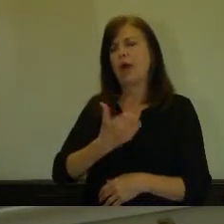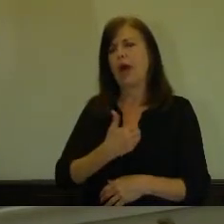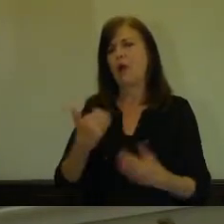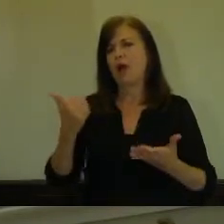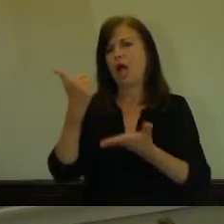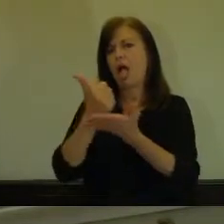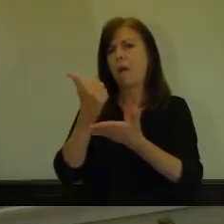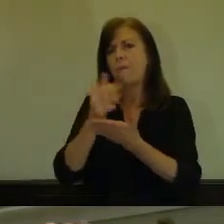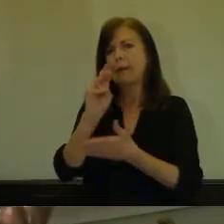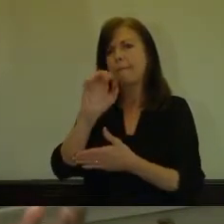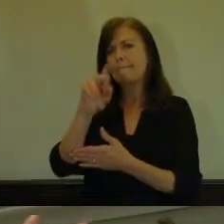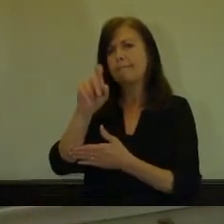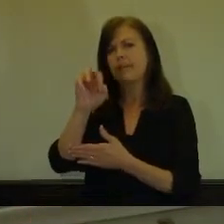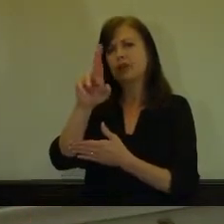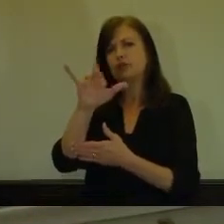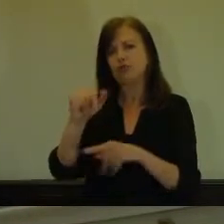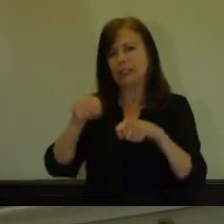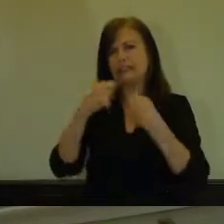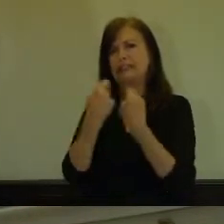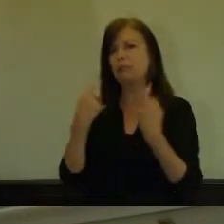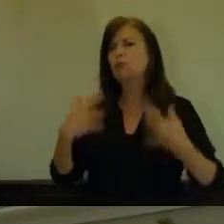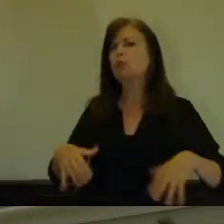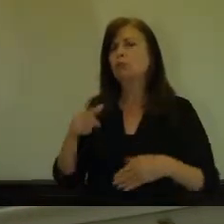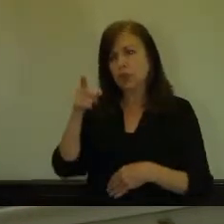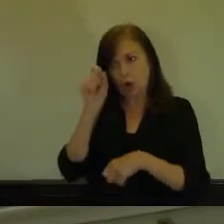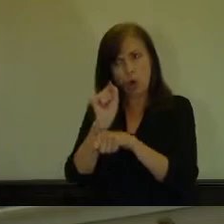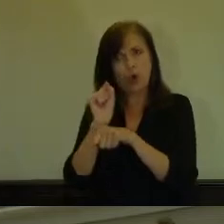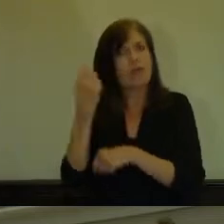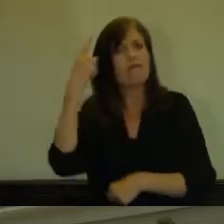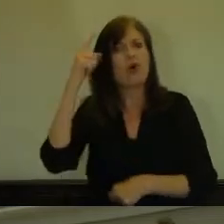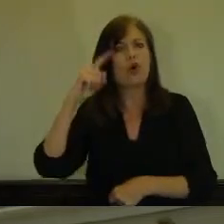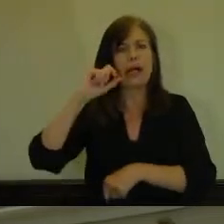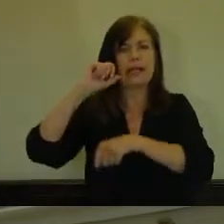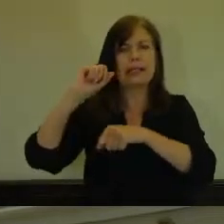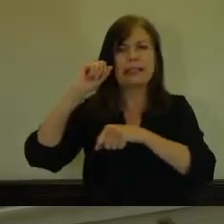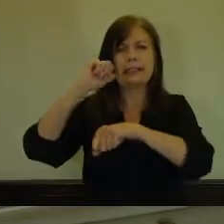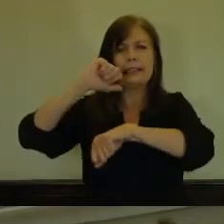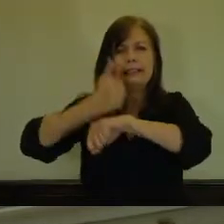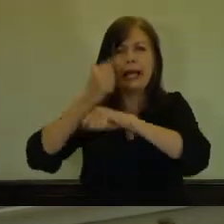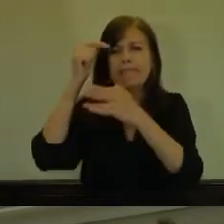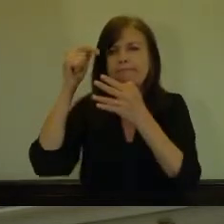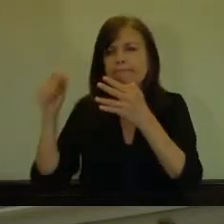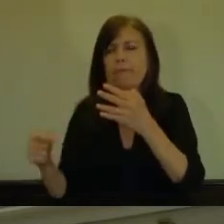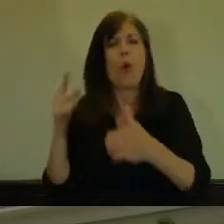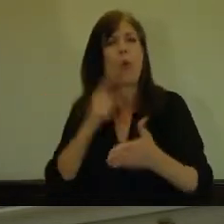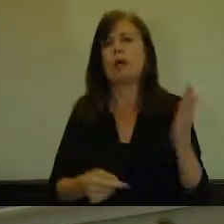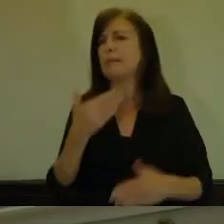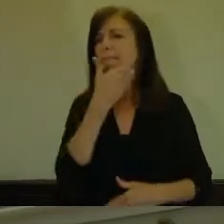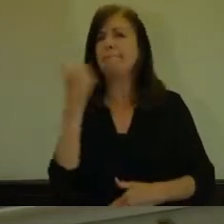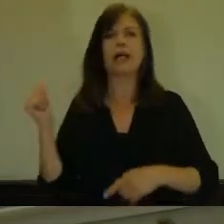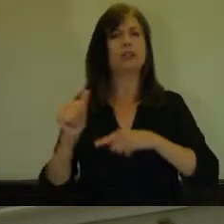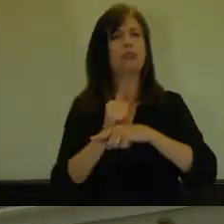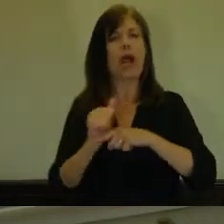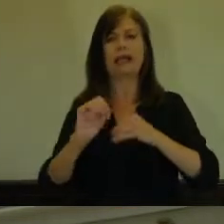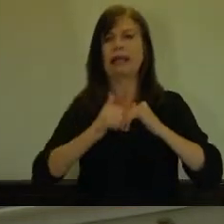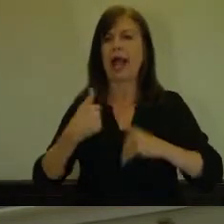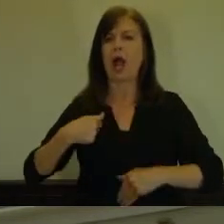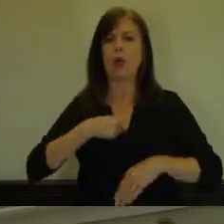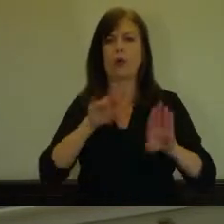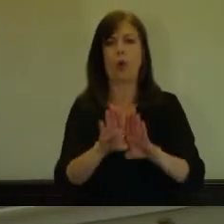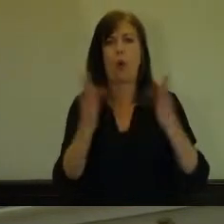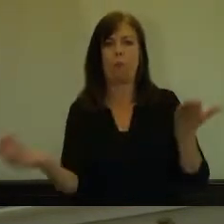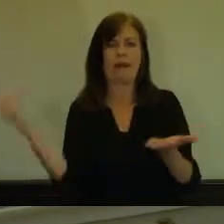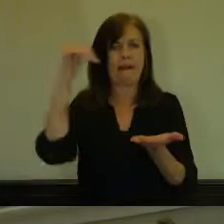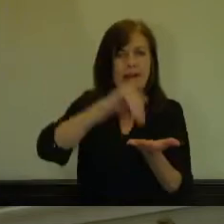that has been leading the effort to put together guidelines and training videos and best practices for how to reopen our doors